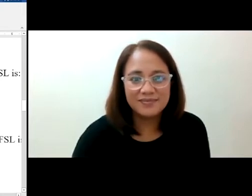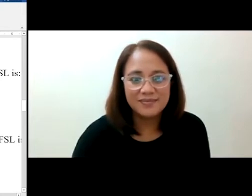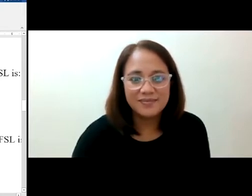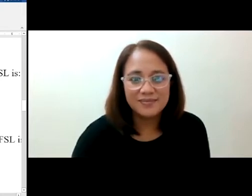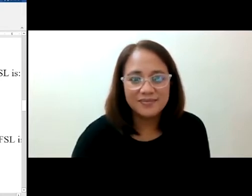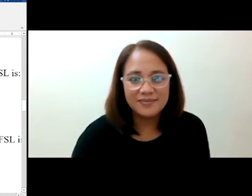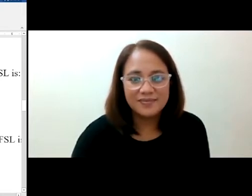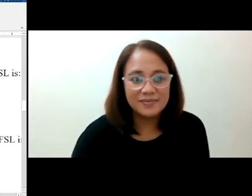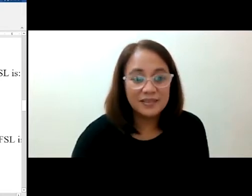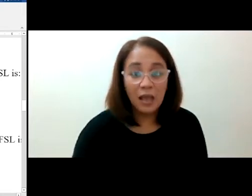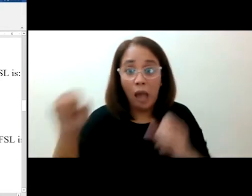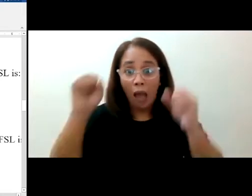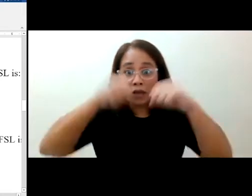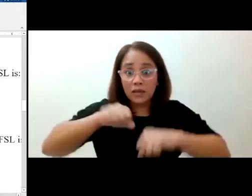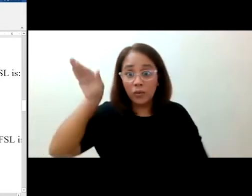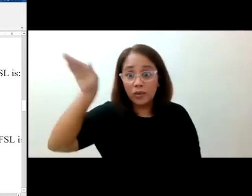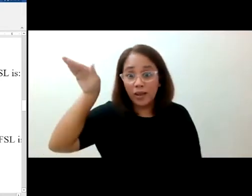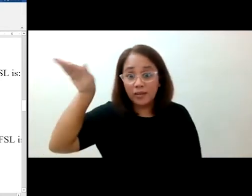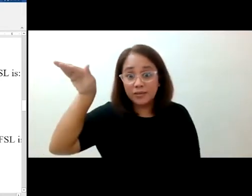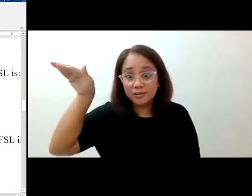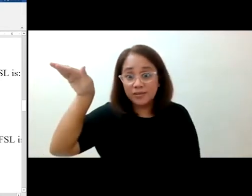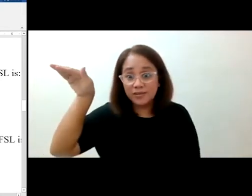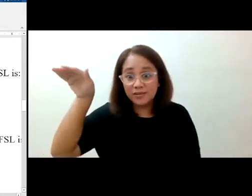Everybody agree with that?